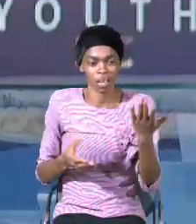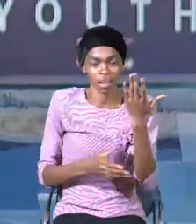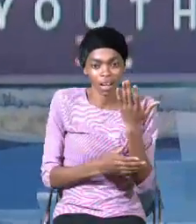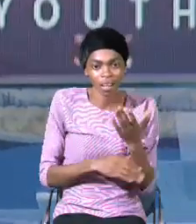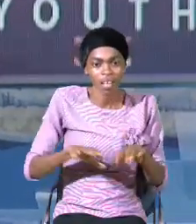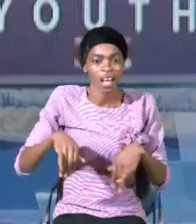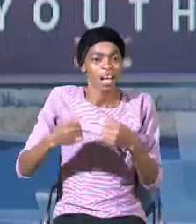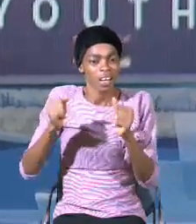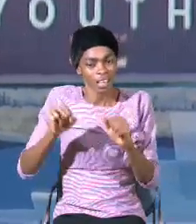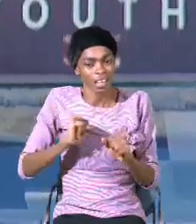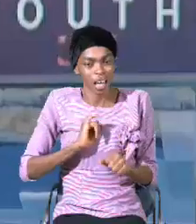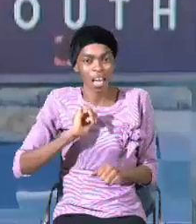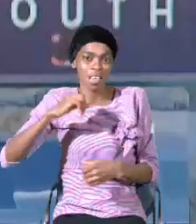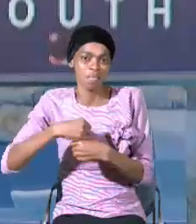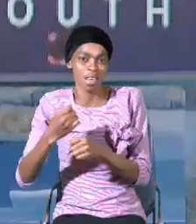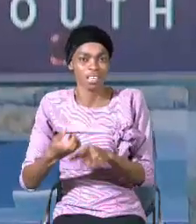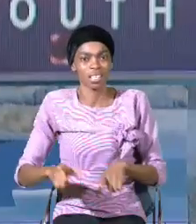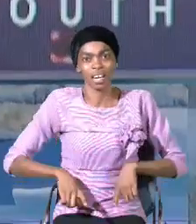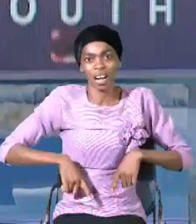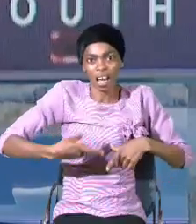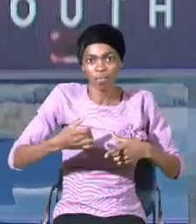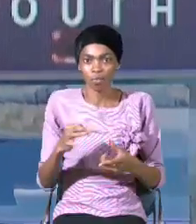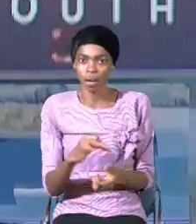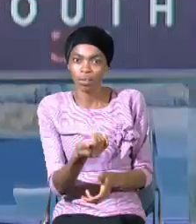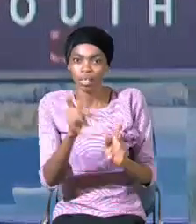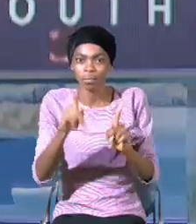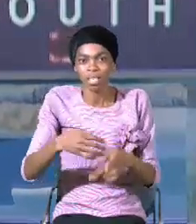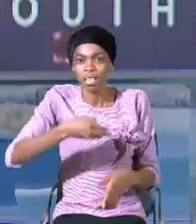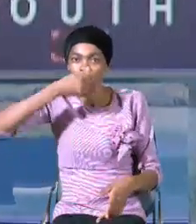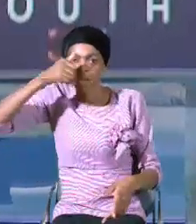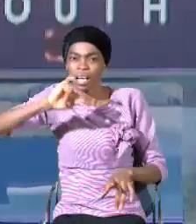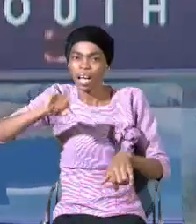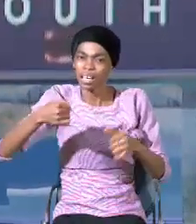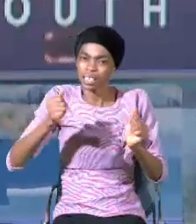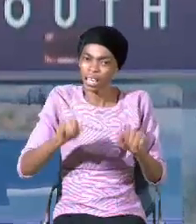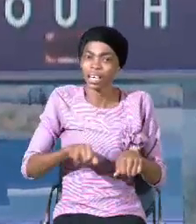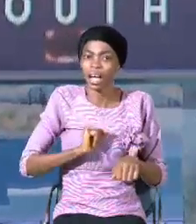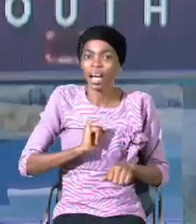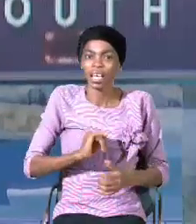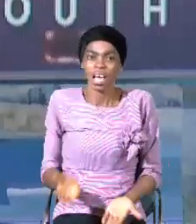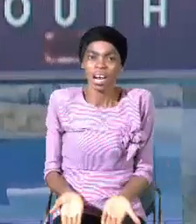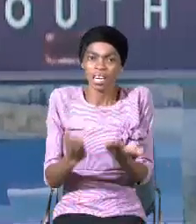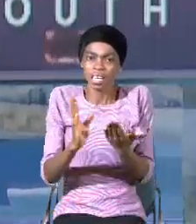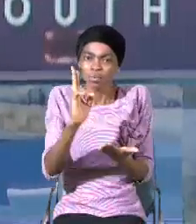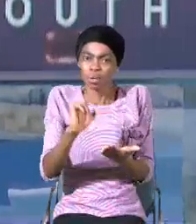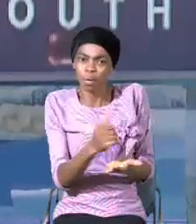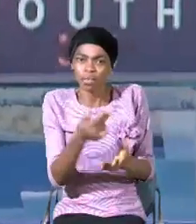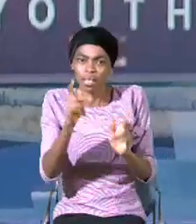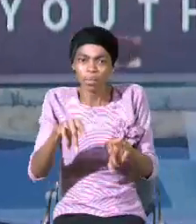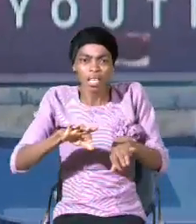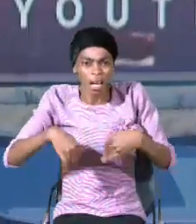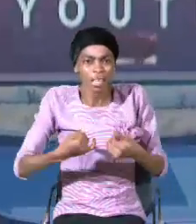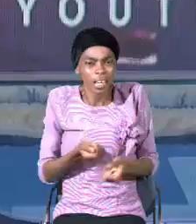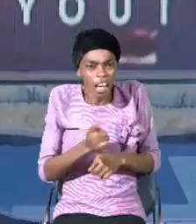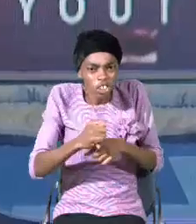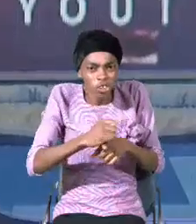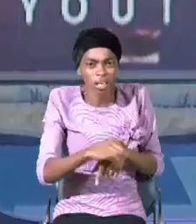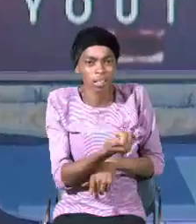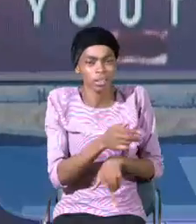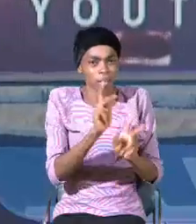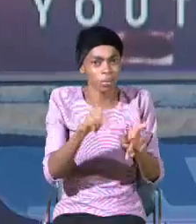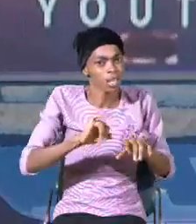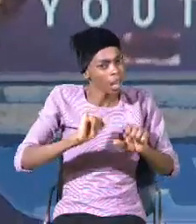person better? How can I lift up another person? How can I educate somebody? How can I bless a